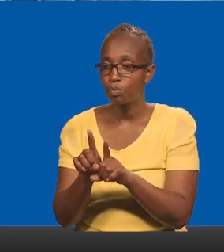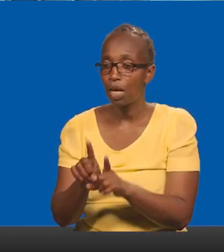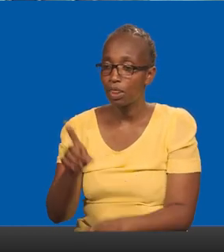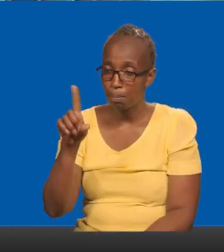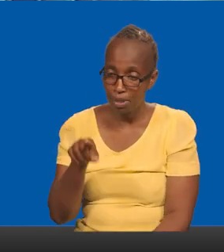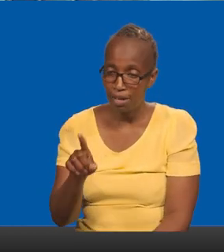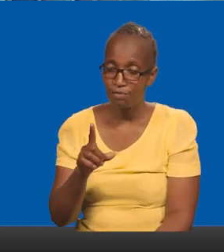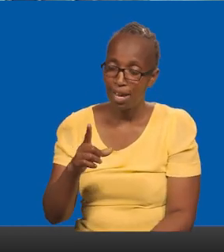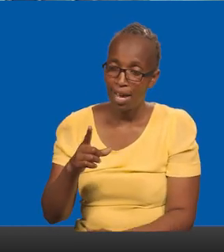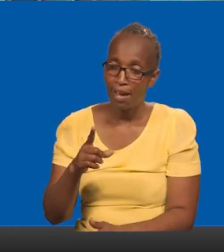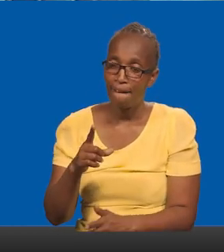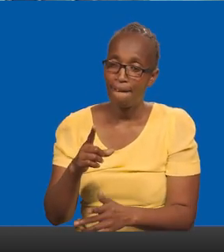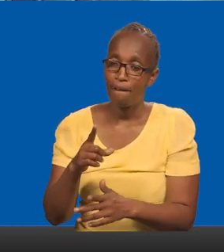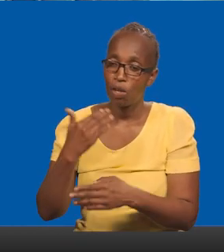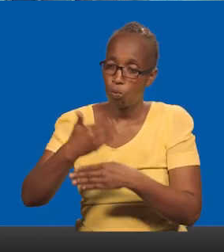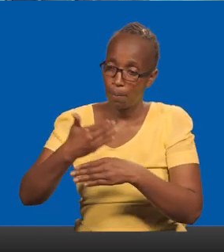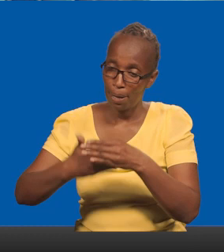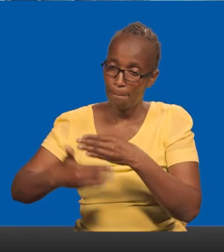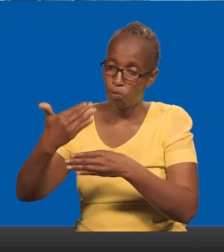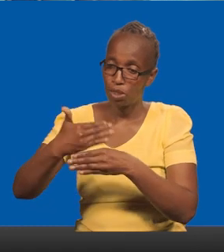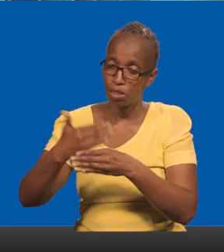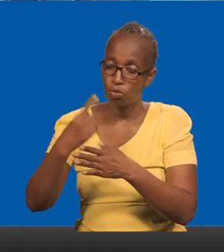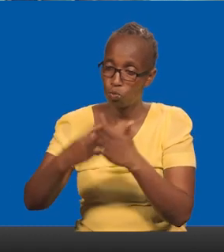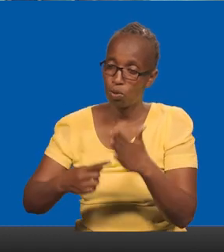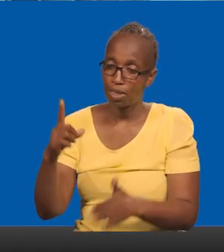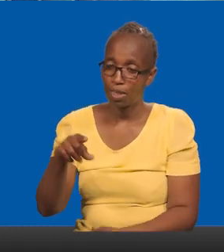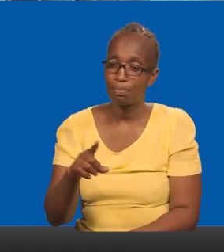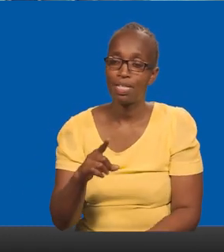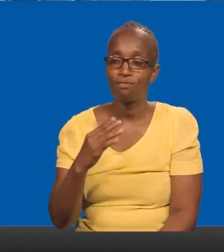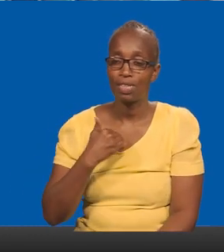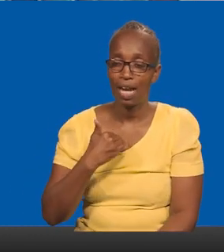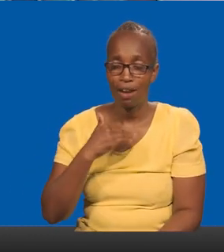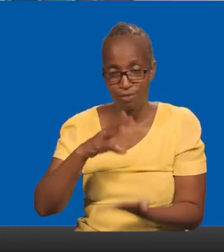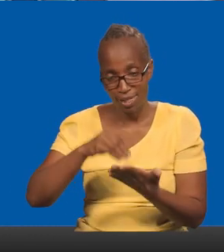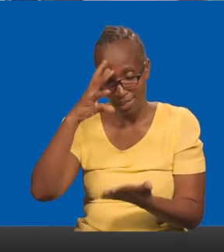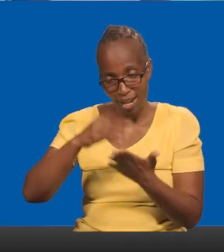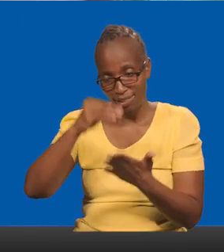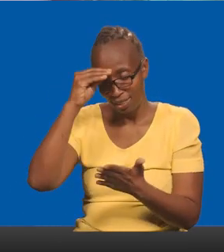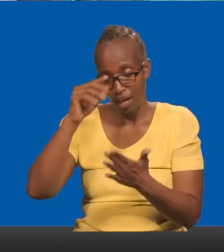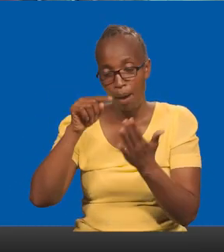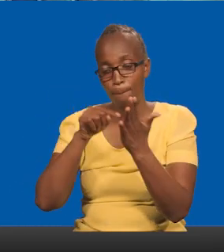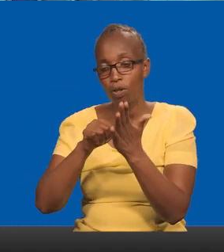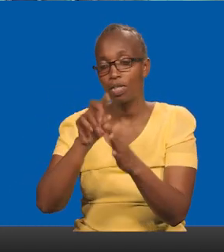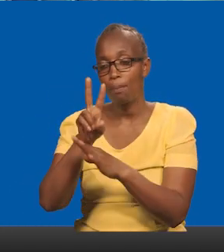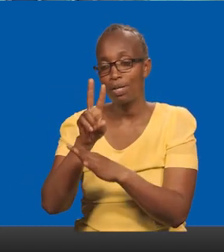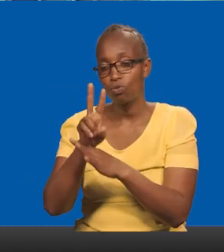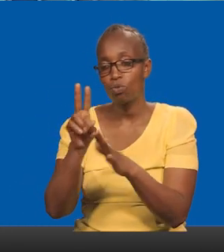will be building, he'll be building on that what he has already received. And again, keep